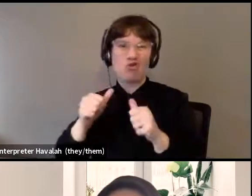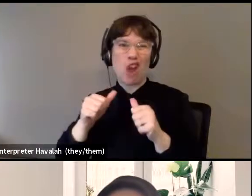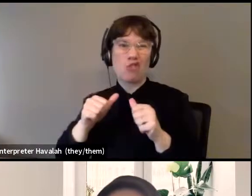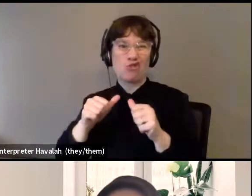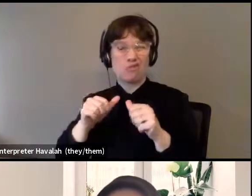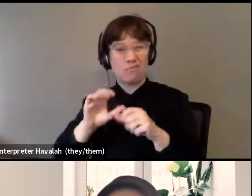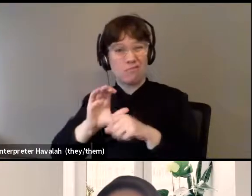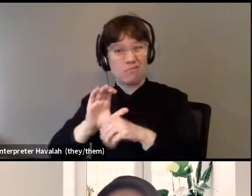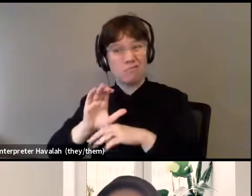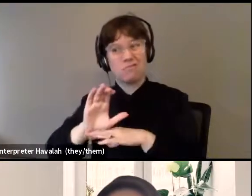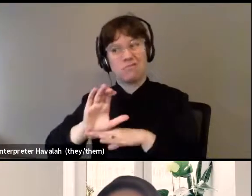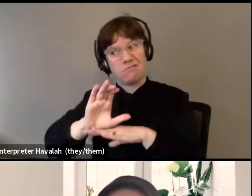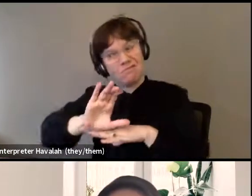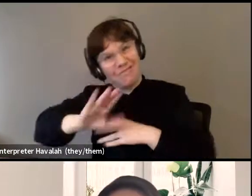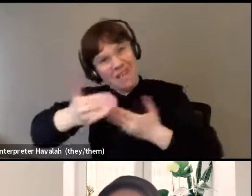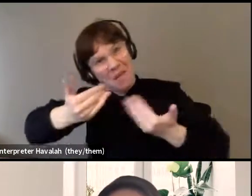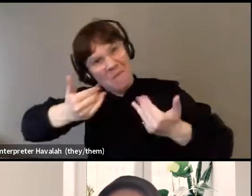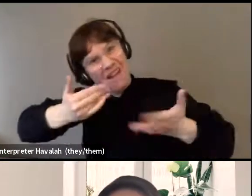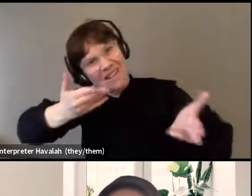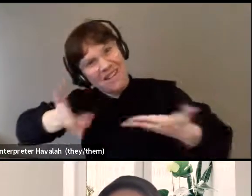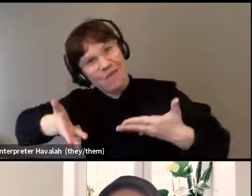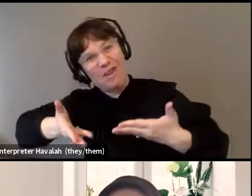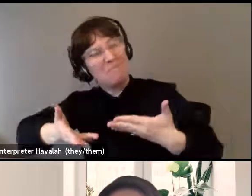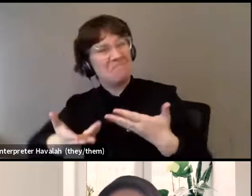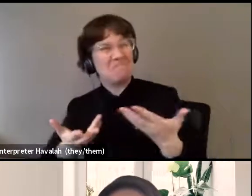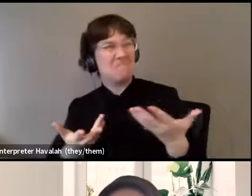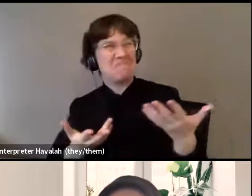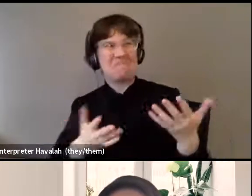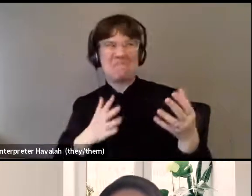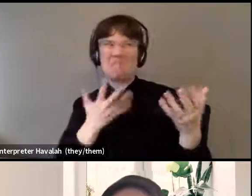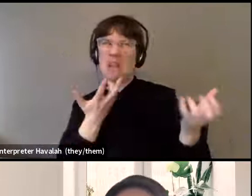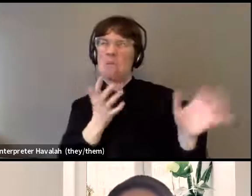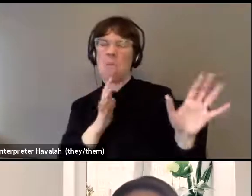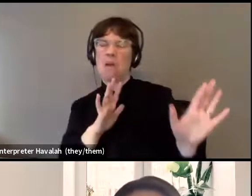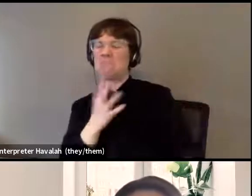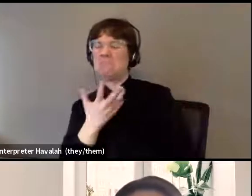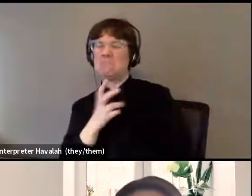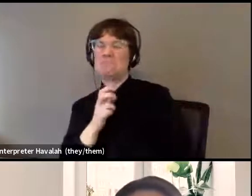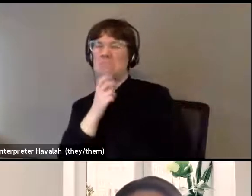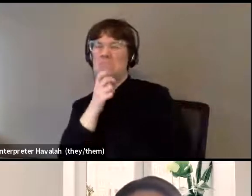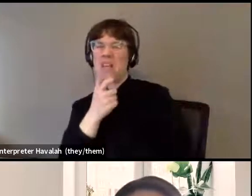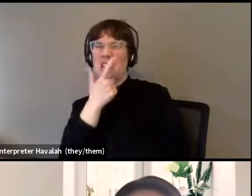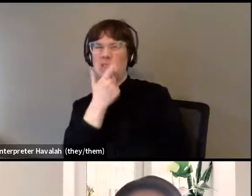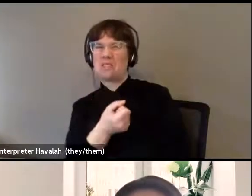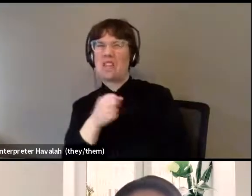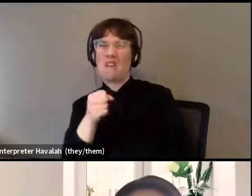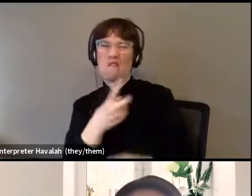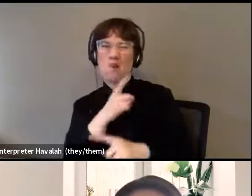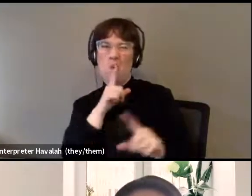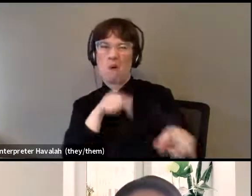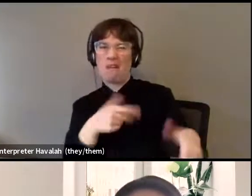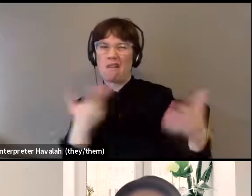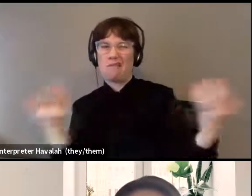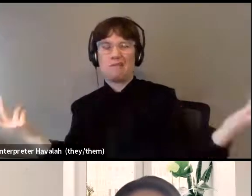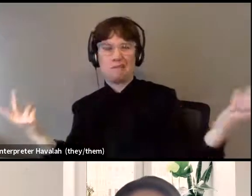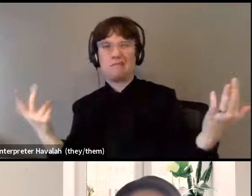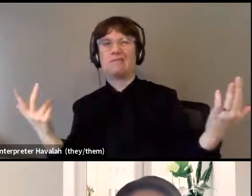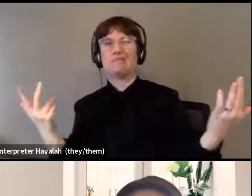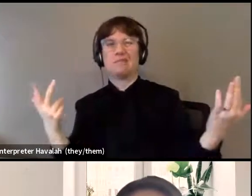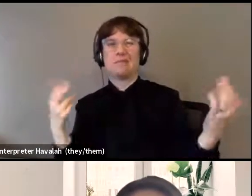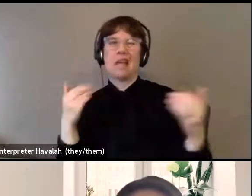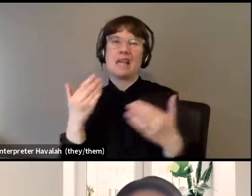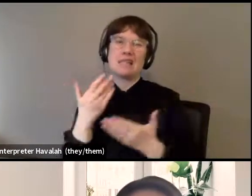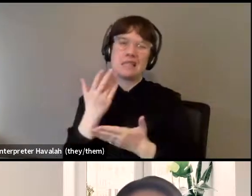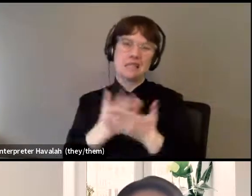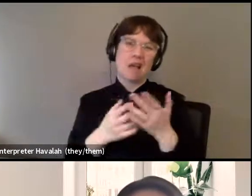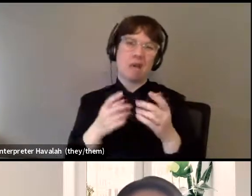prior to the pandemic. Nobody was really feeling it. Nobody was like, a few people would order. We had a couple of regular, maybe